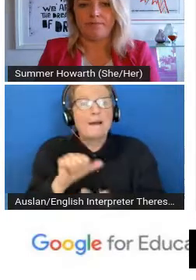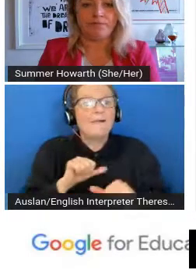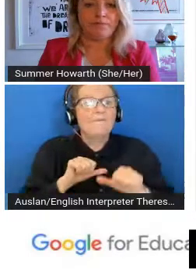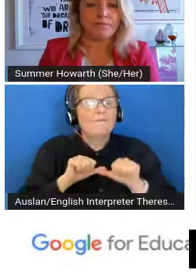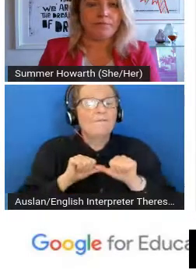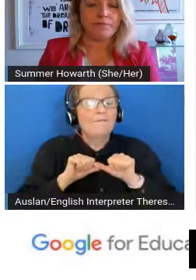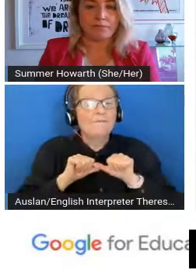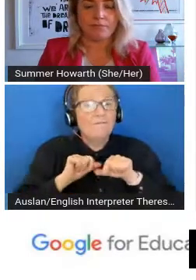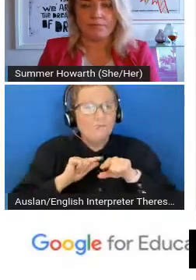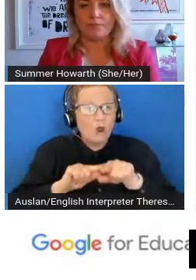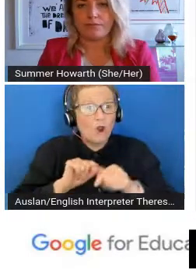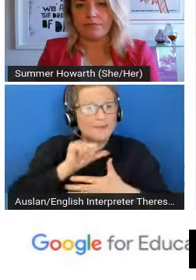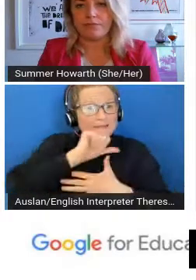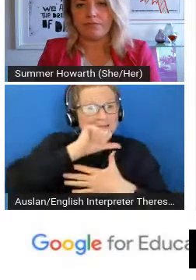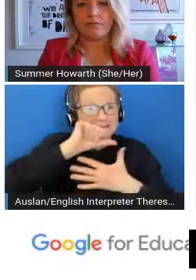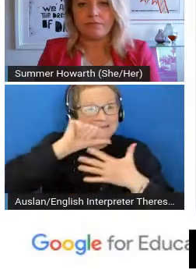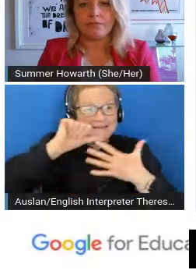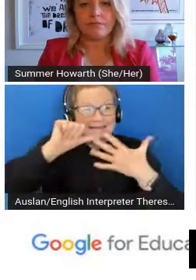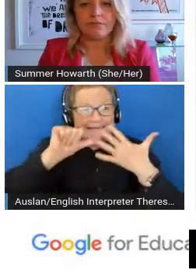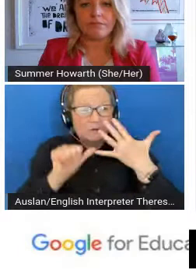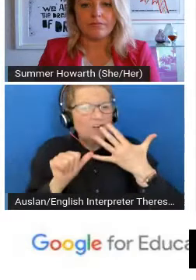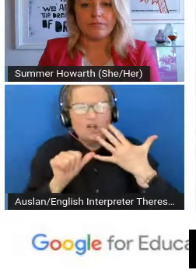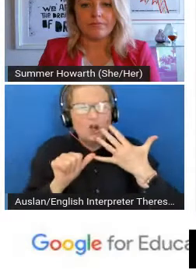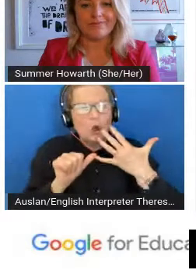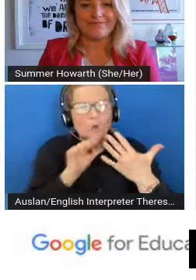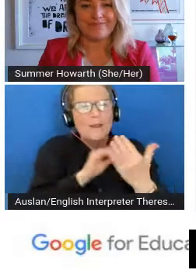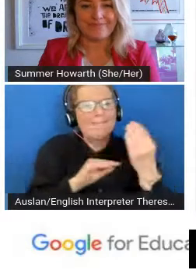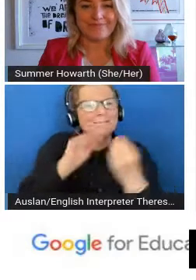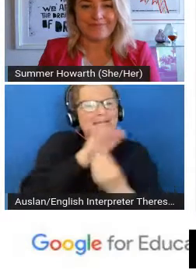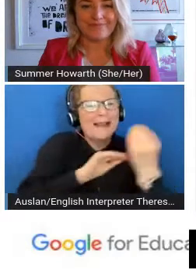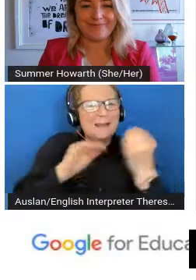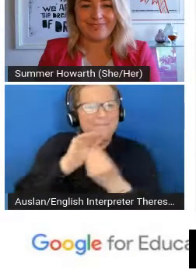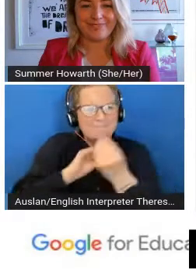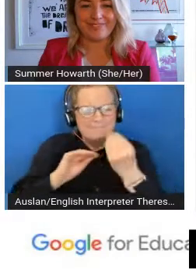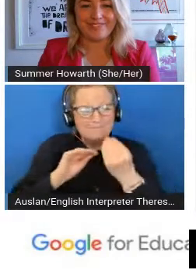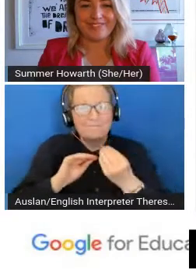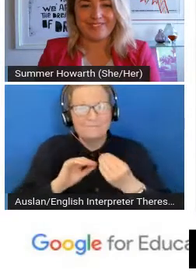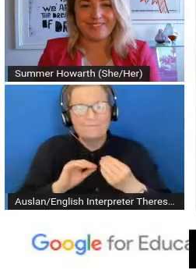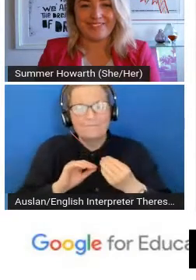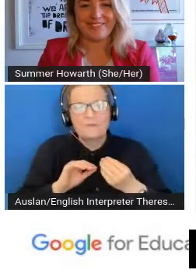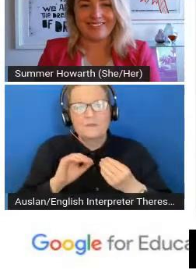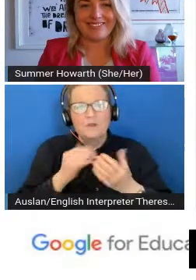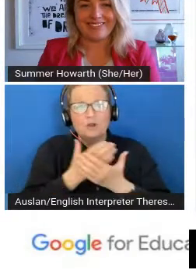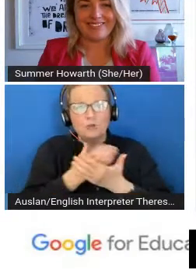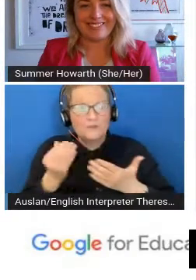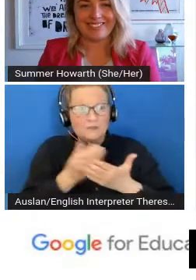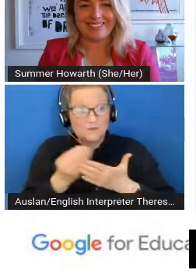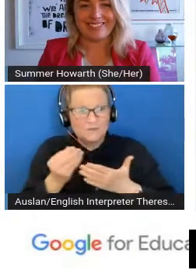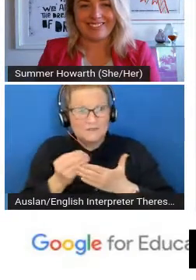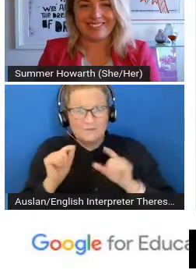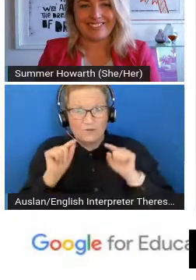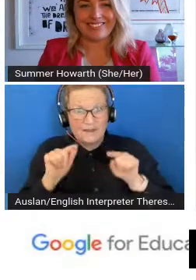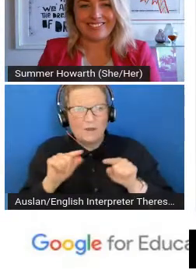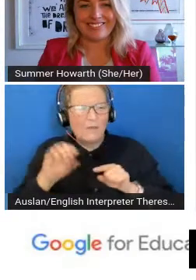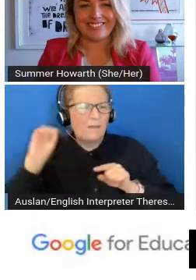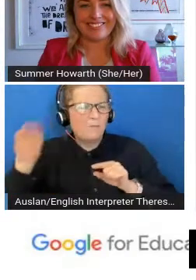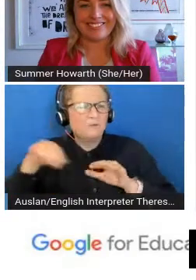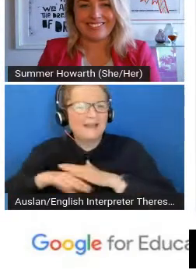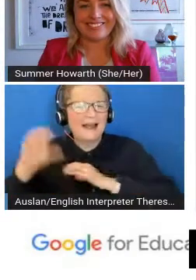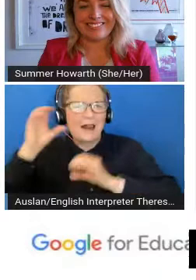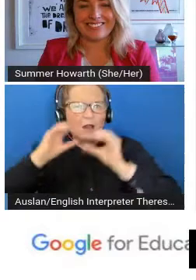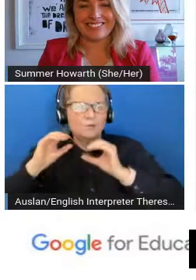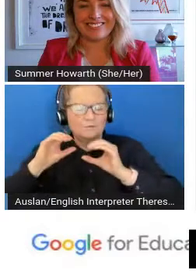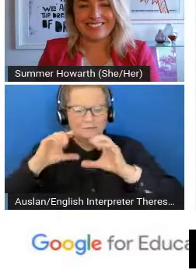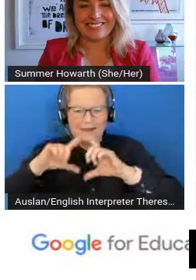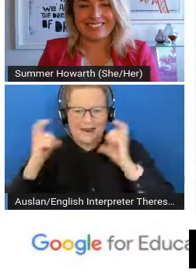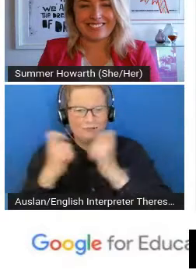mix it up. So there's just a little canvas for you, which we'll share into Classroom. All of the resources, as ever, will go into Classroom for you at the